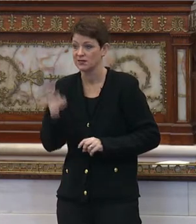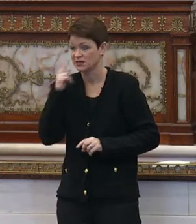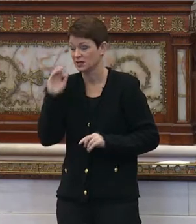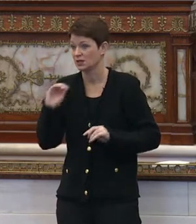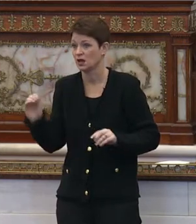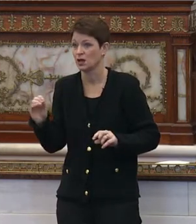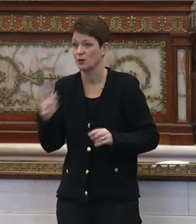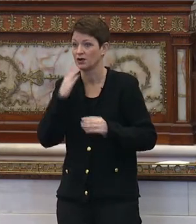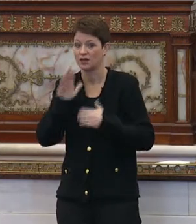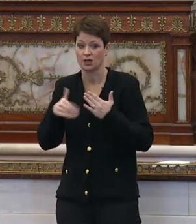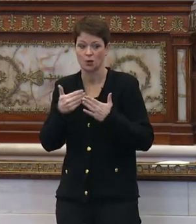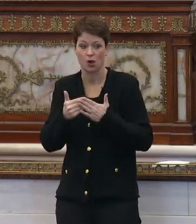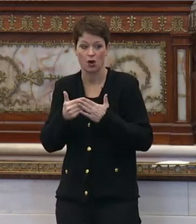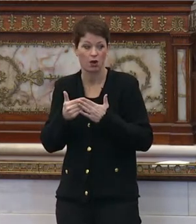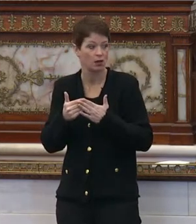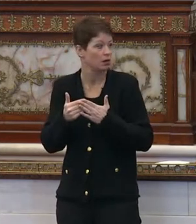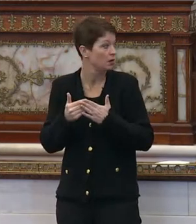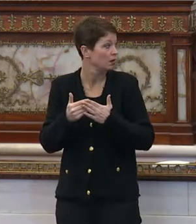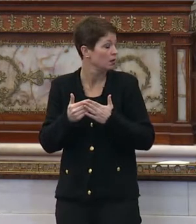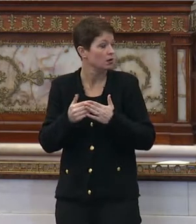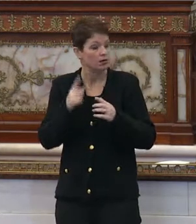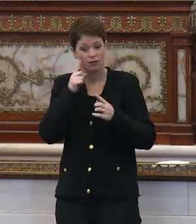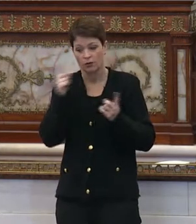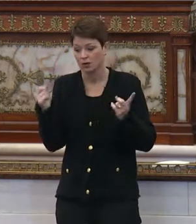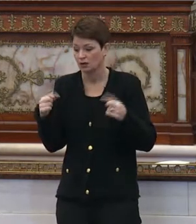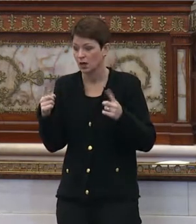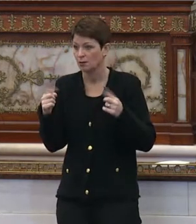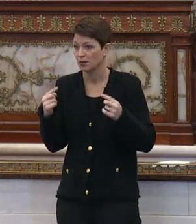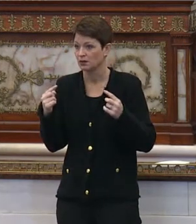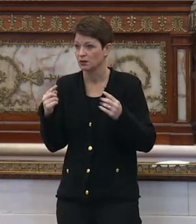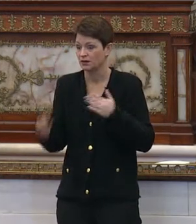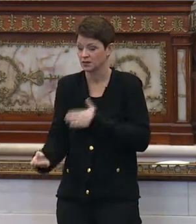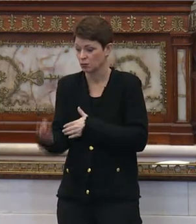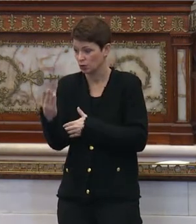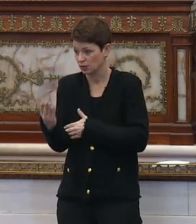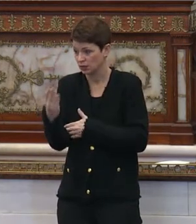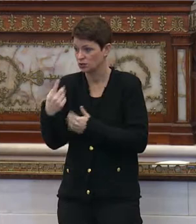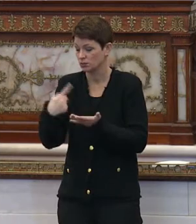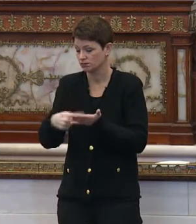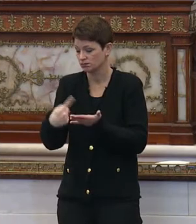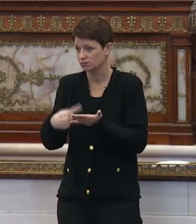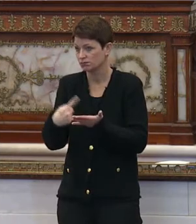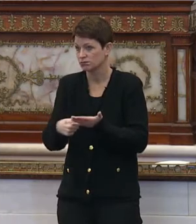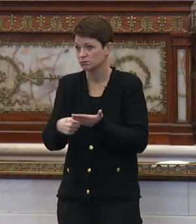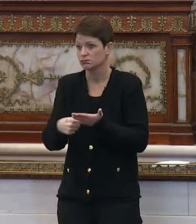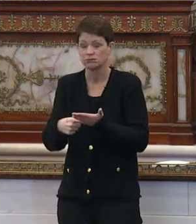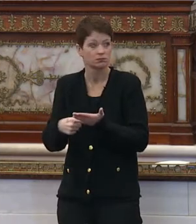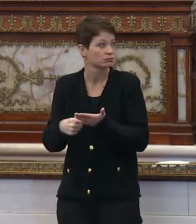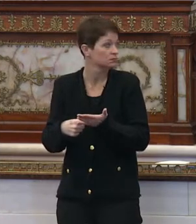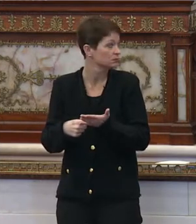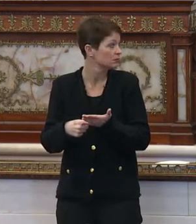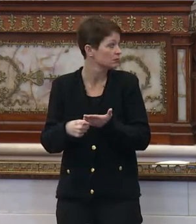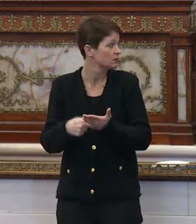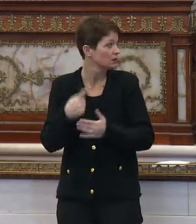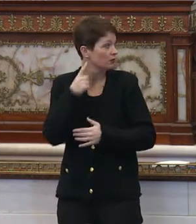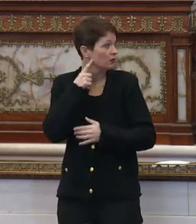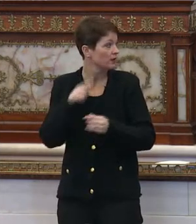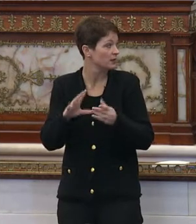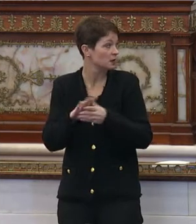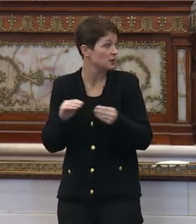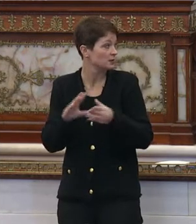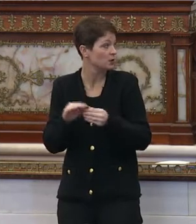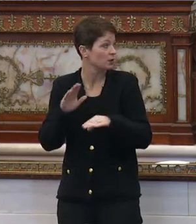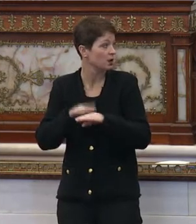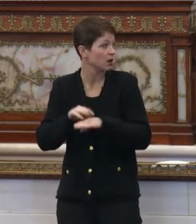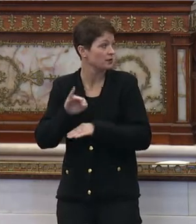Seeing none, I want to thank all the witnesses for coming this morning for this testimony on this